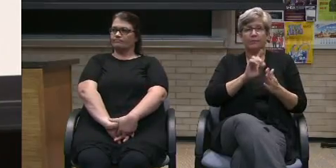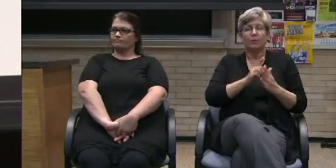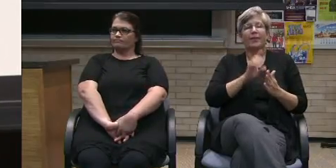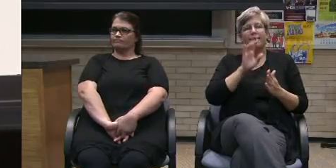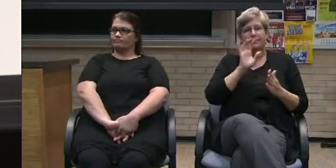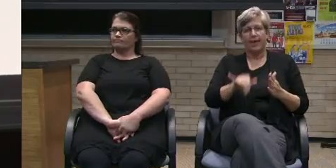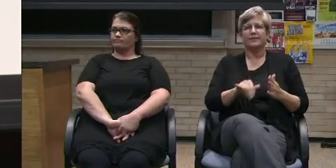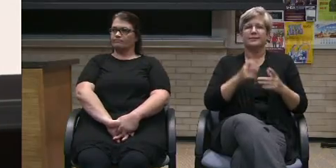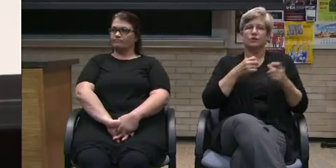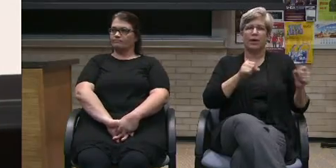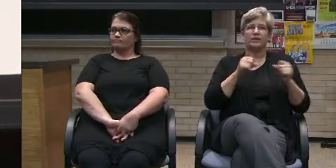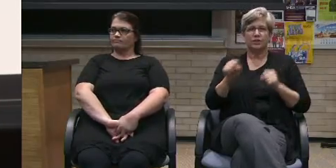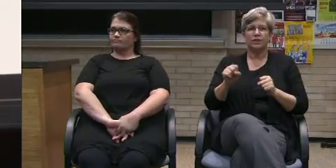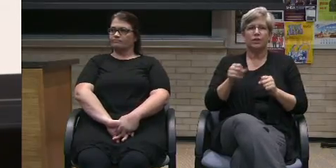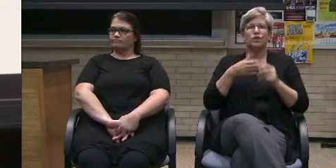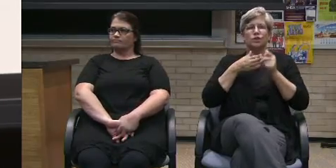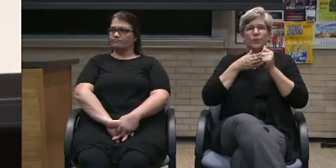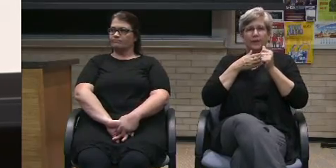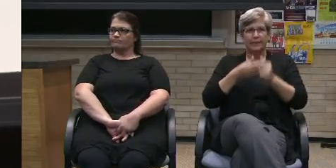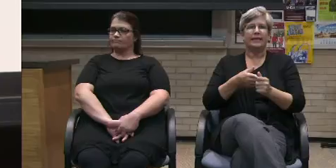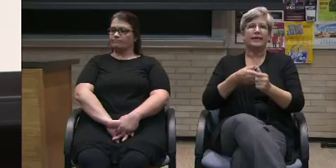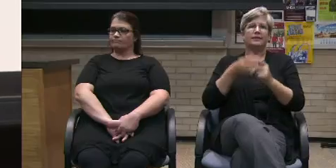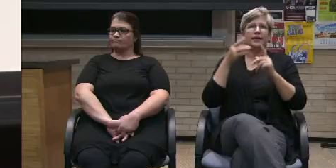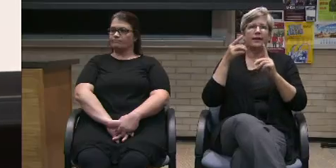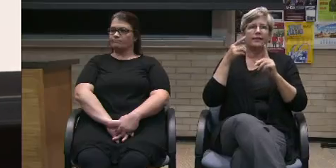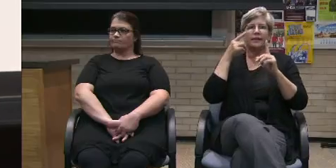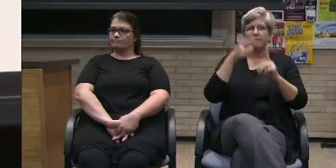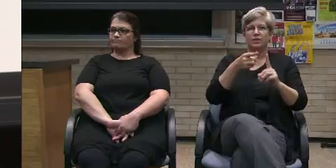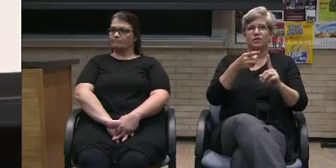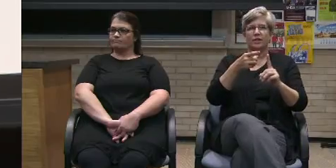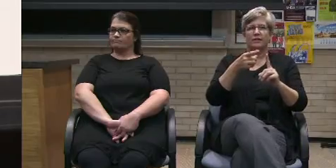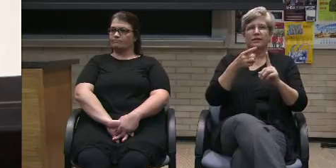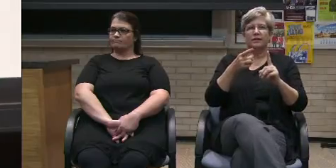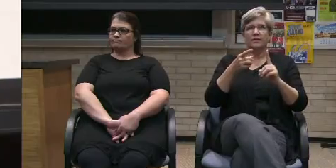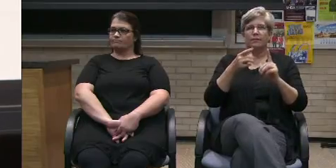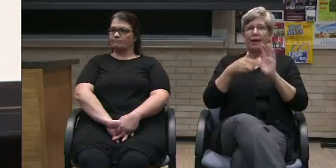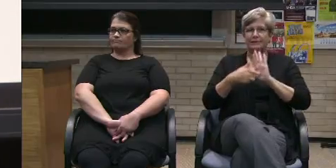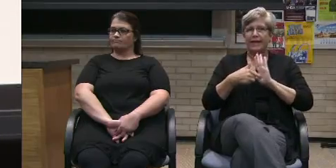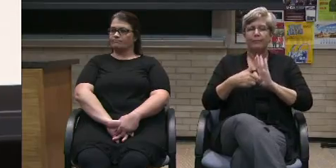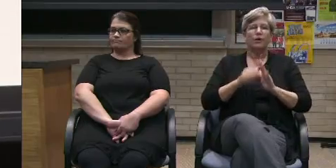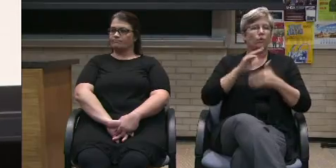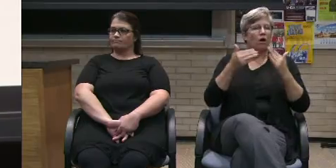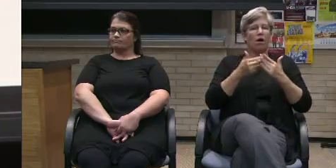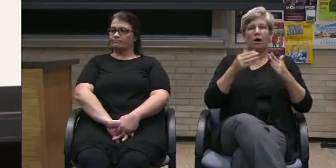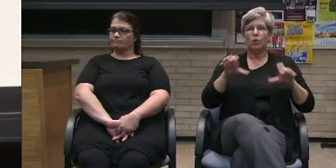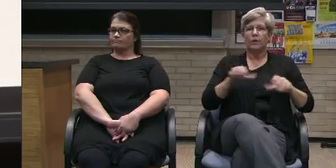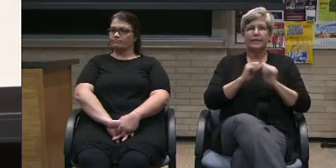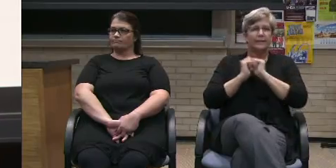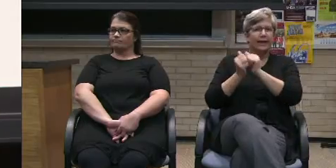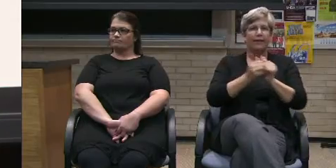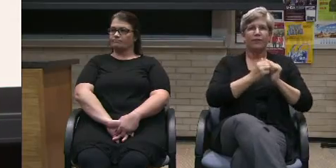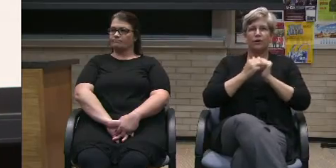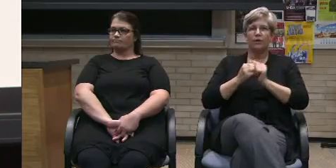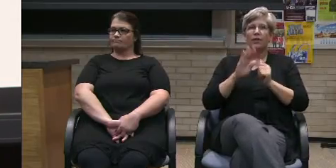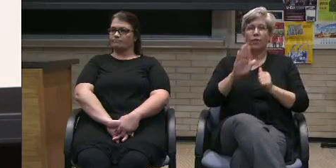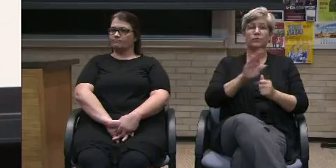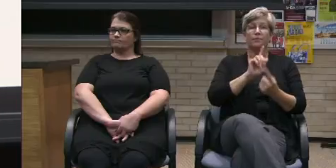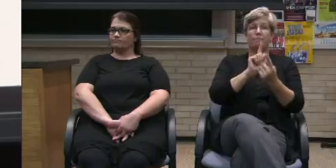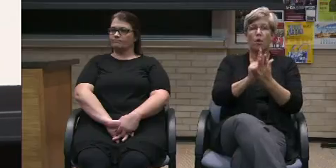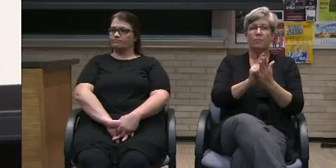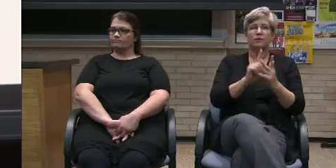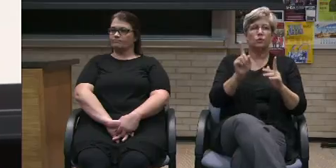here, is leading this mission focus. So we're all rowing in the same direction, and it comes down to those moments, wherever